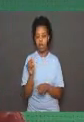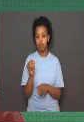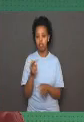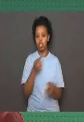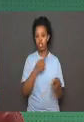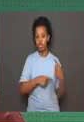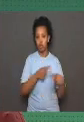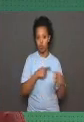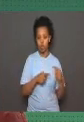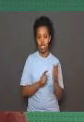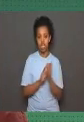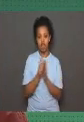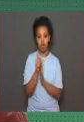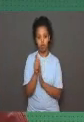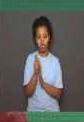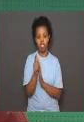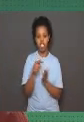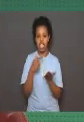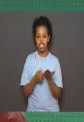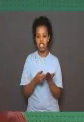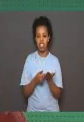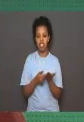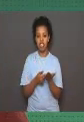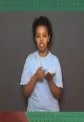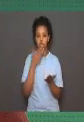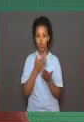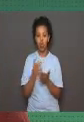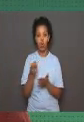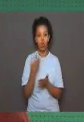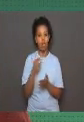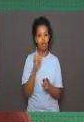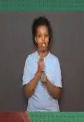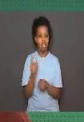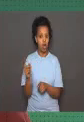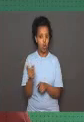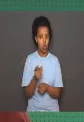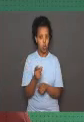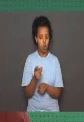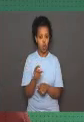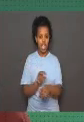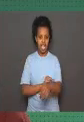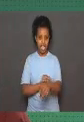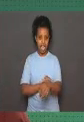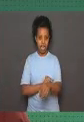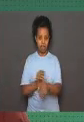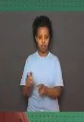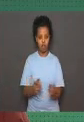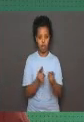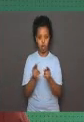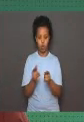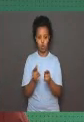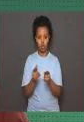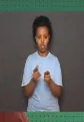code for the development of the appropriate neural pathways to allow the behavior to be carried